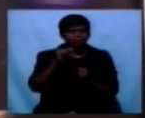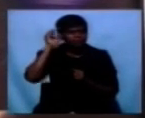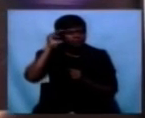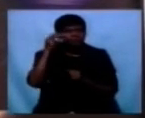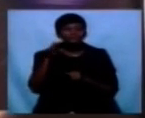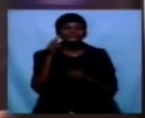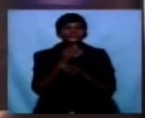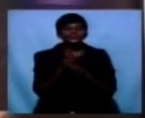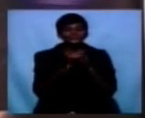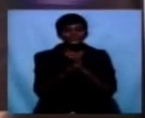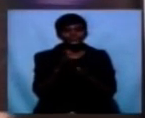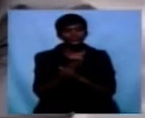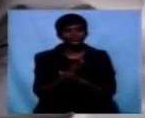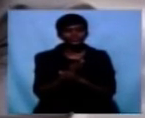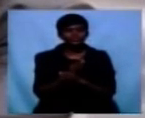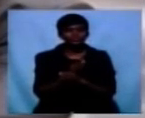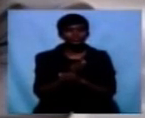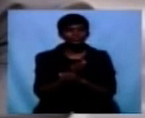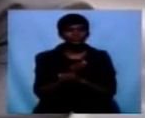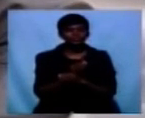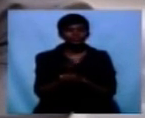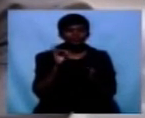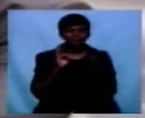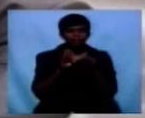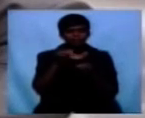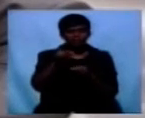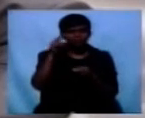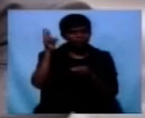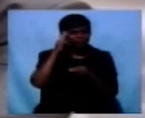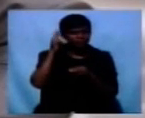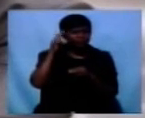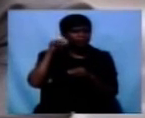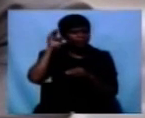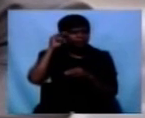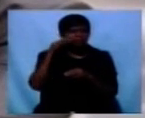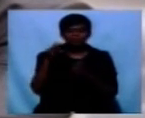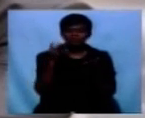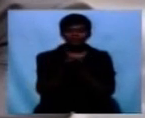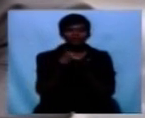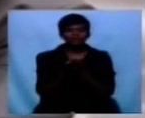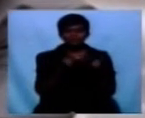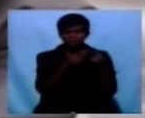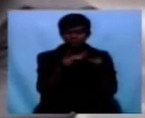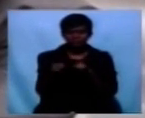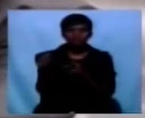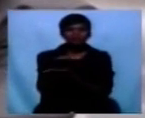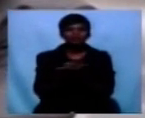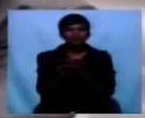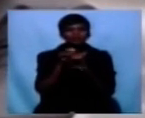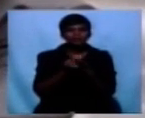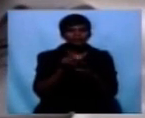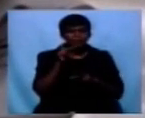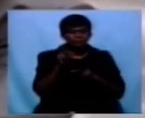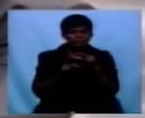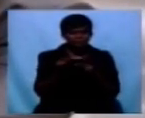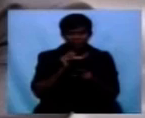Infrastructure? It doesn't. If you remember, even the Minister of Finance said for us to diversify our economy, in the process of recovery,